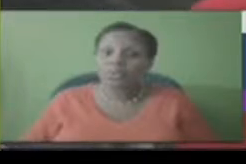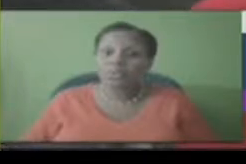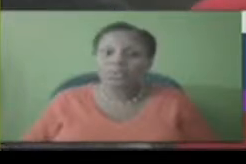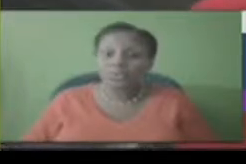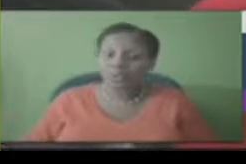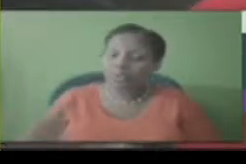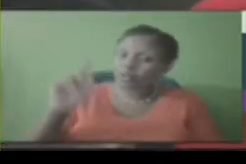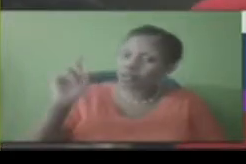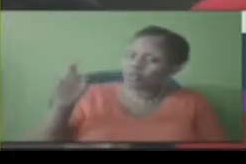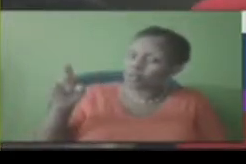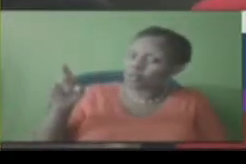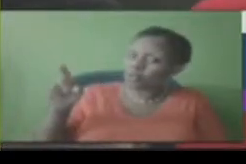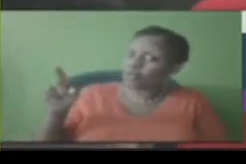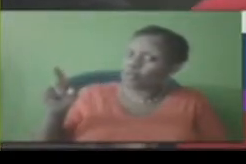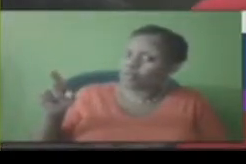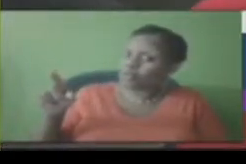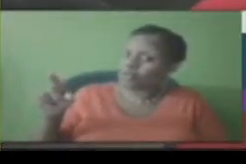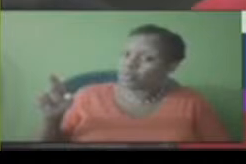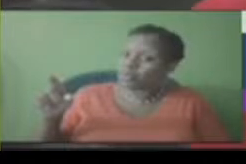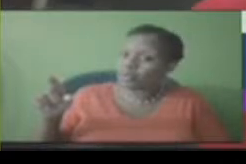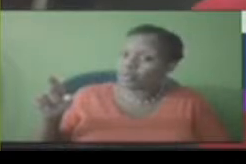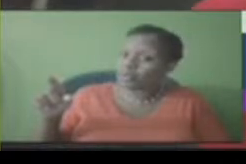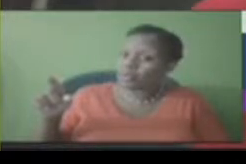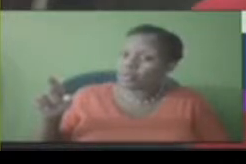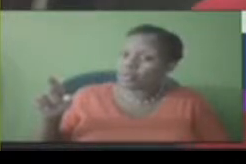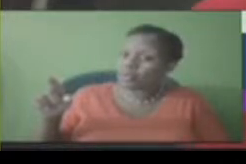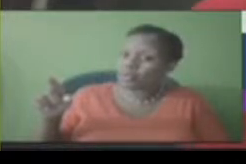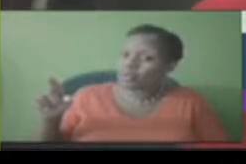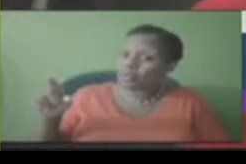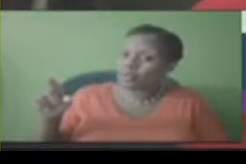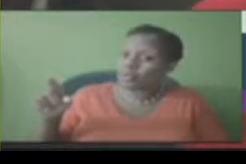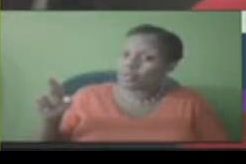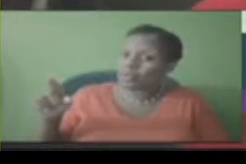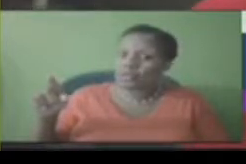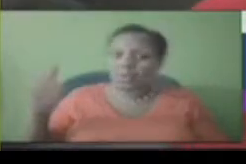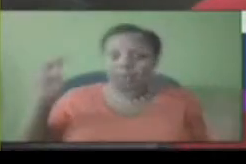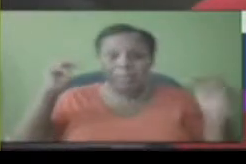total. So I have an idea of the total value stolen.